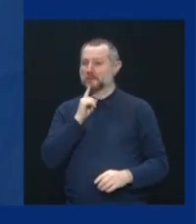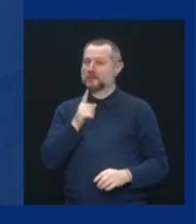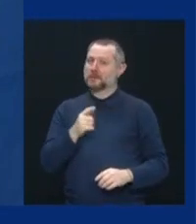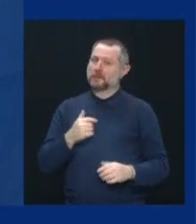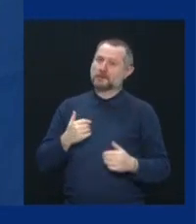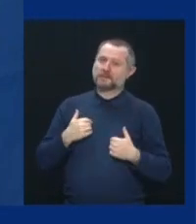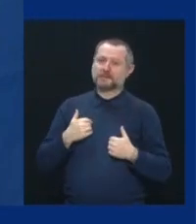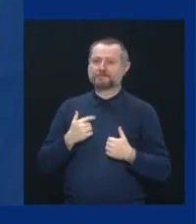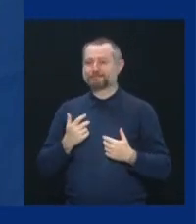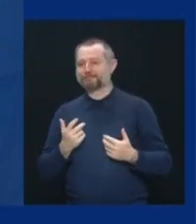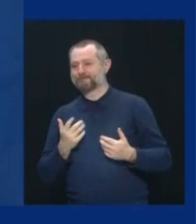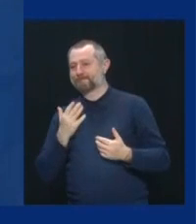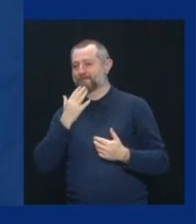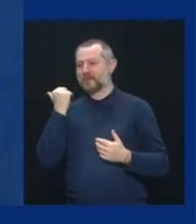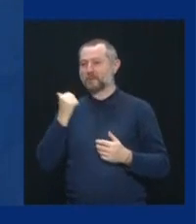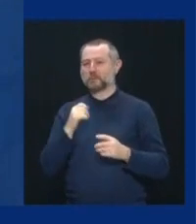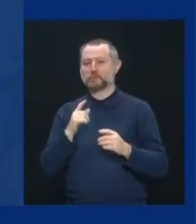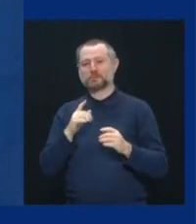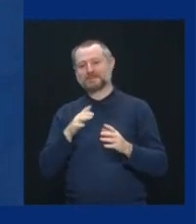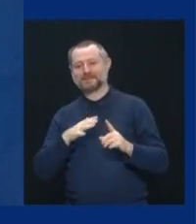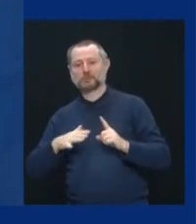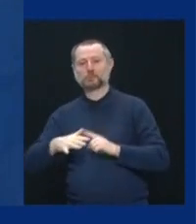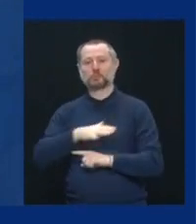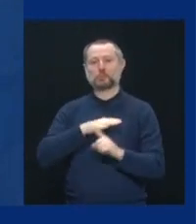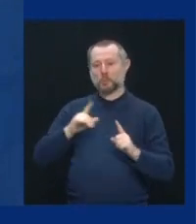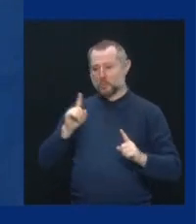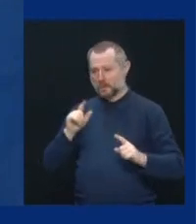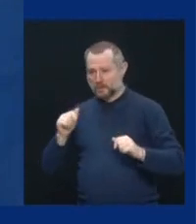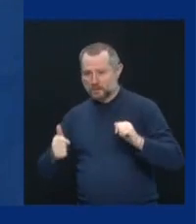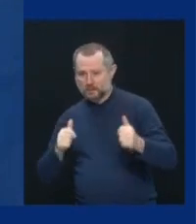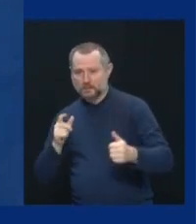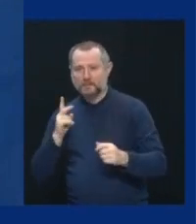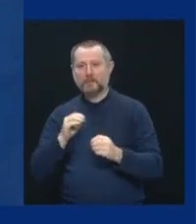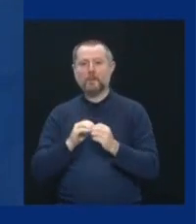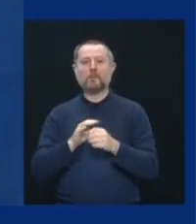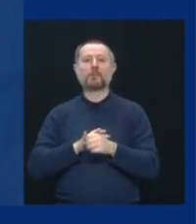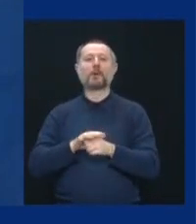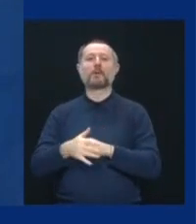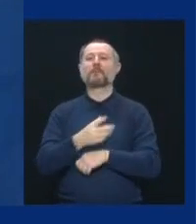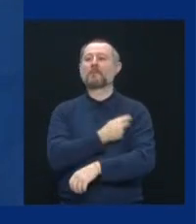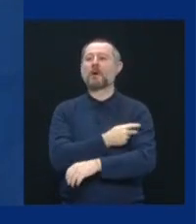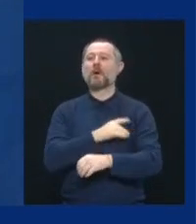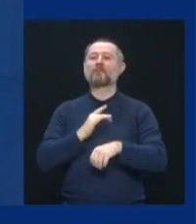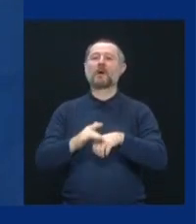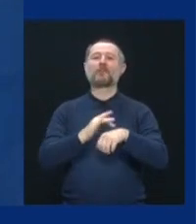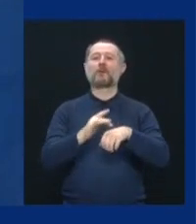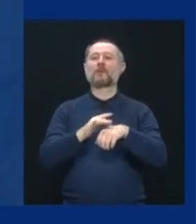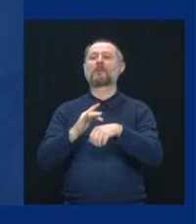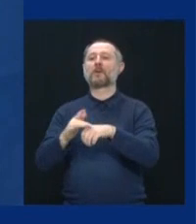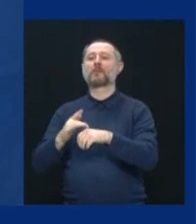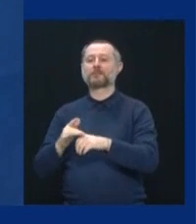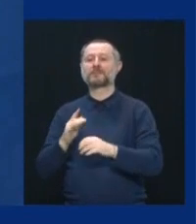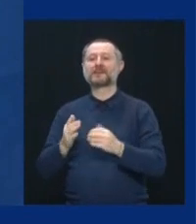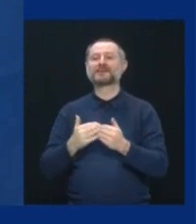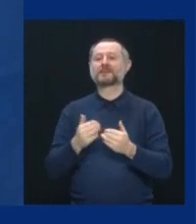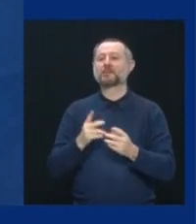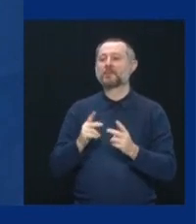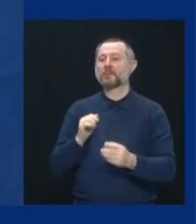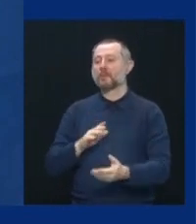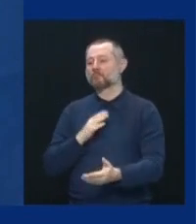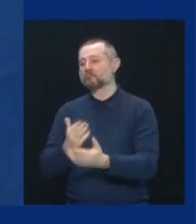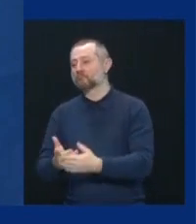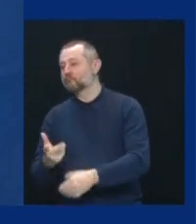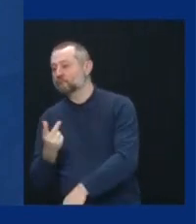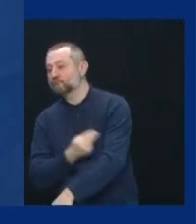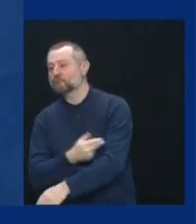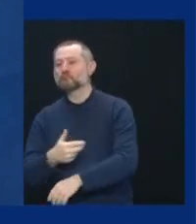situation flip where all those distribution points will make it easier for the consumer. But right now,